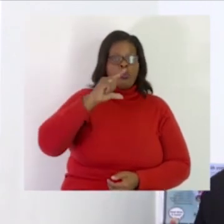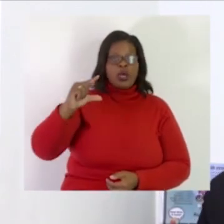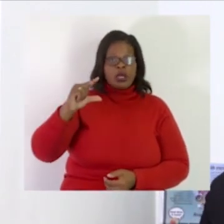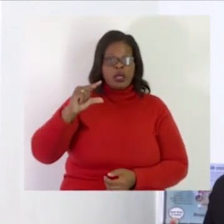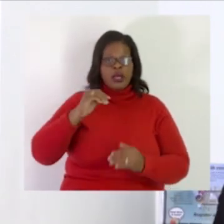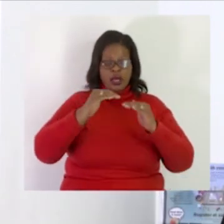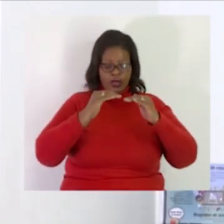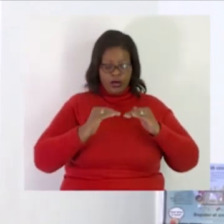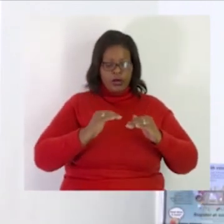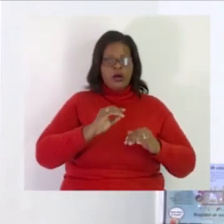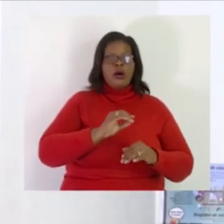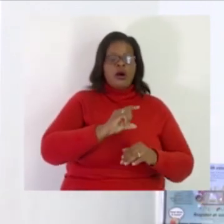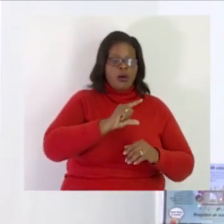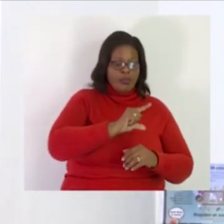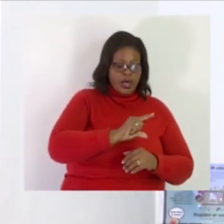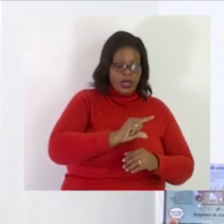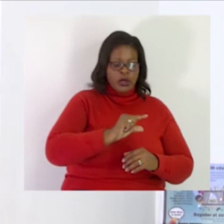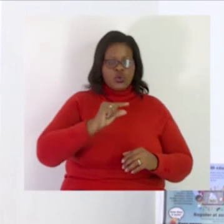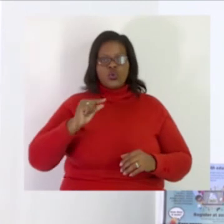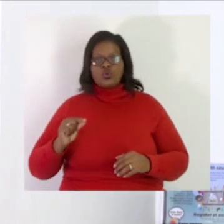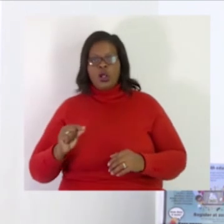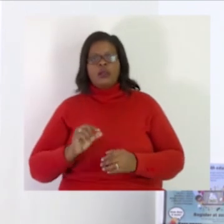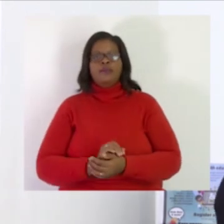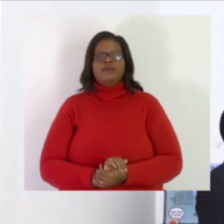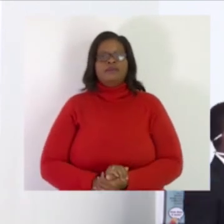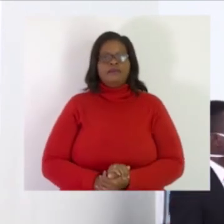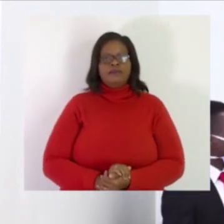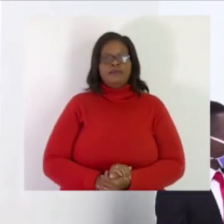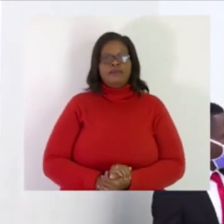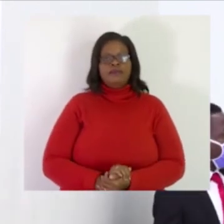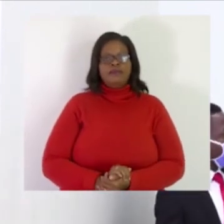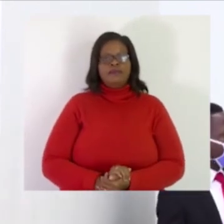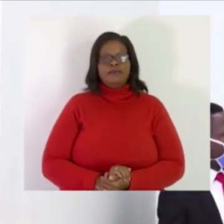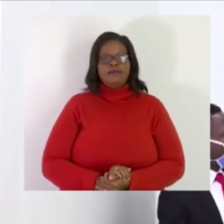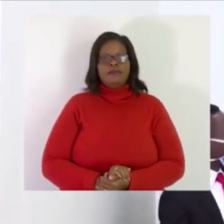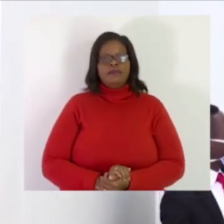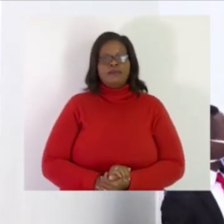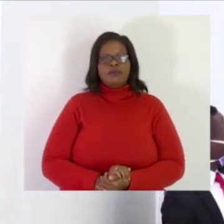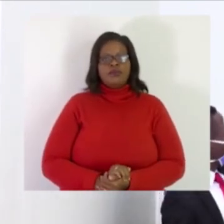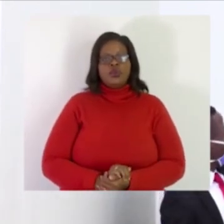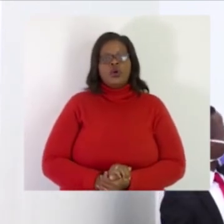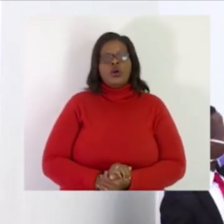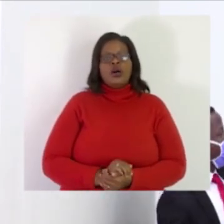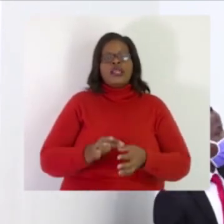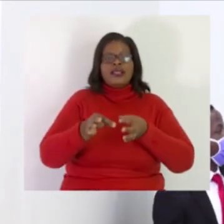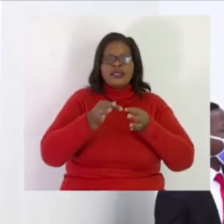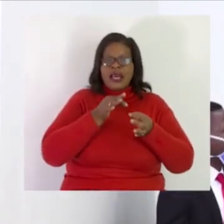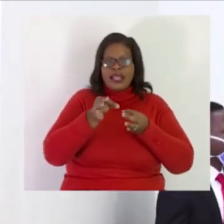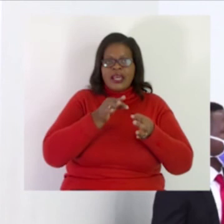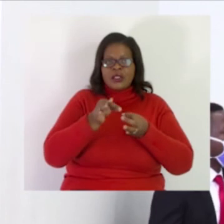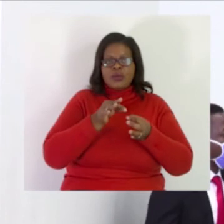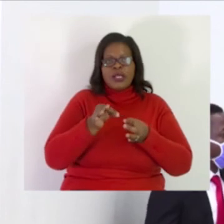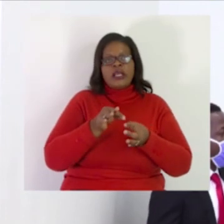is big to small. So that is the part of